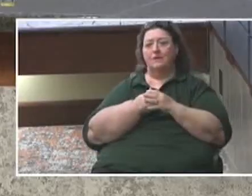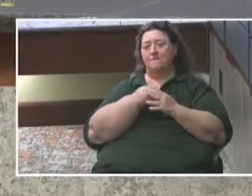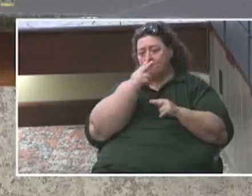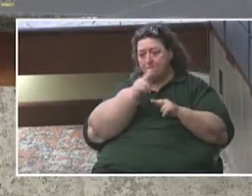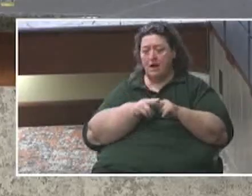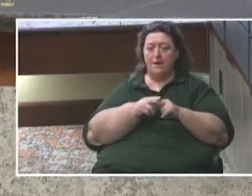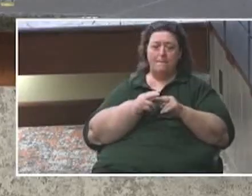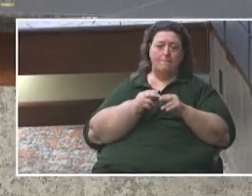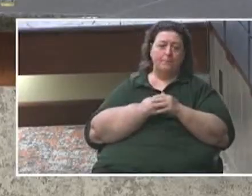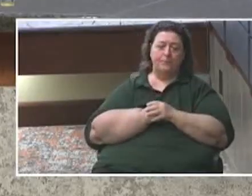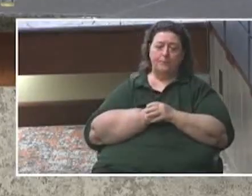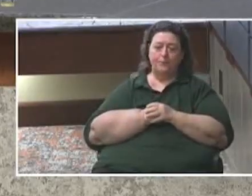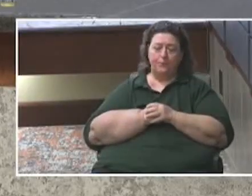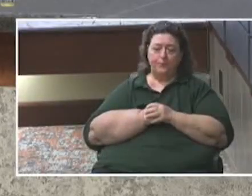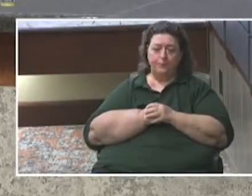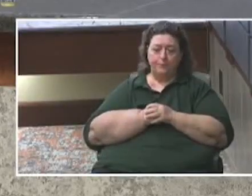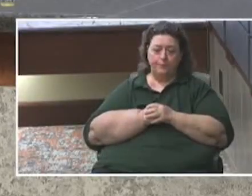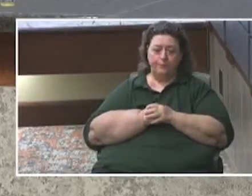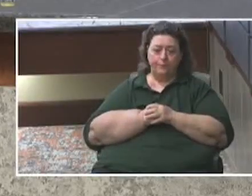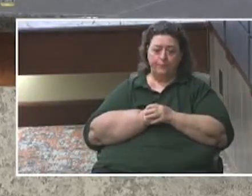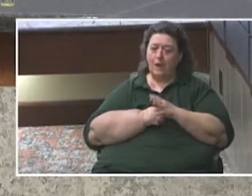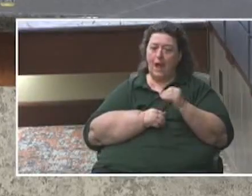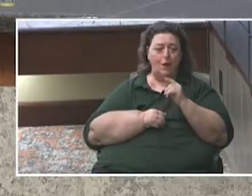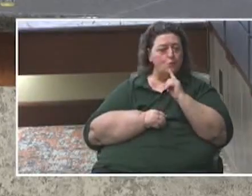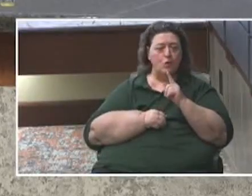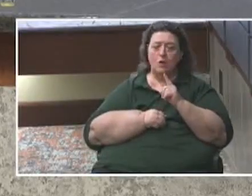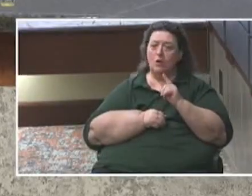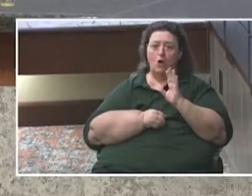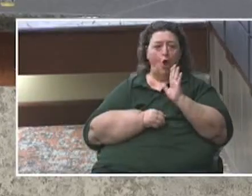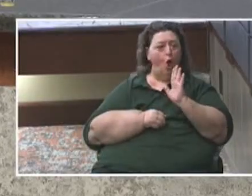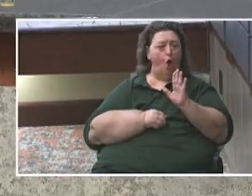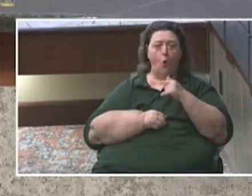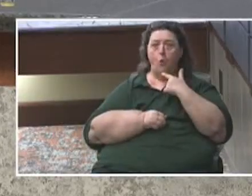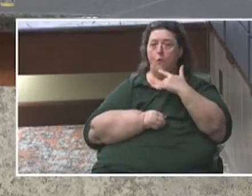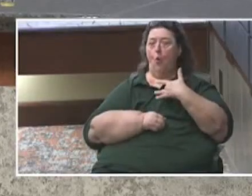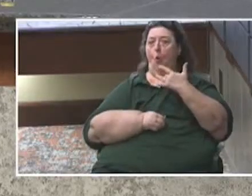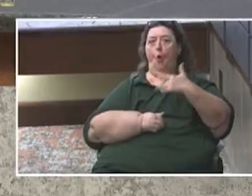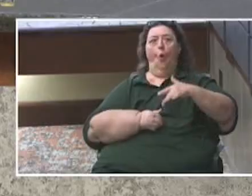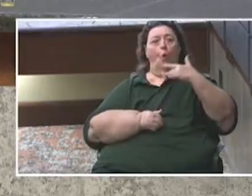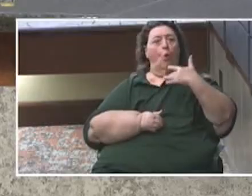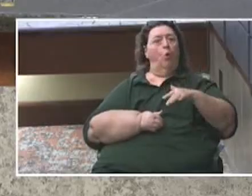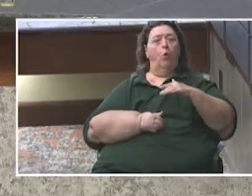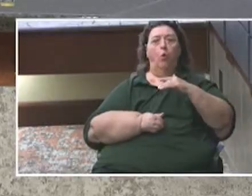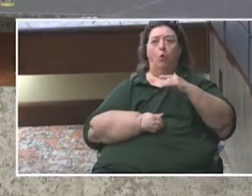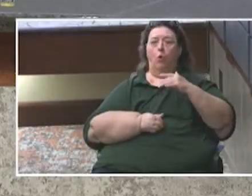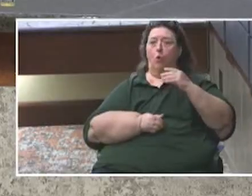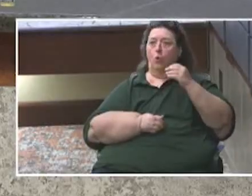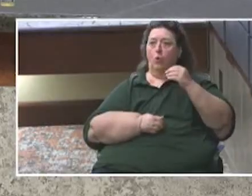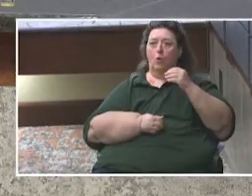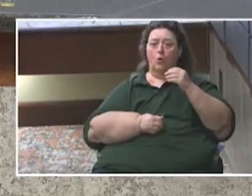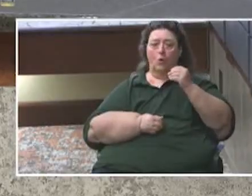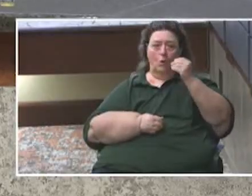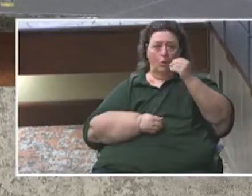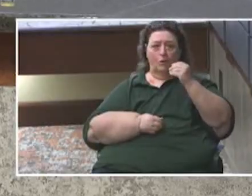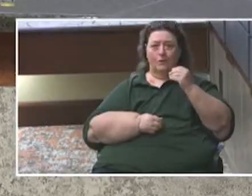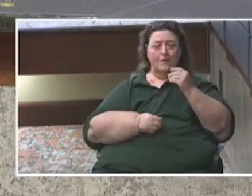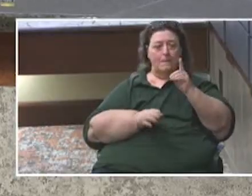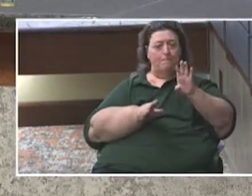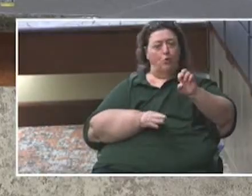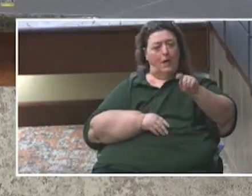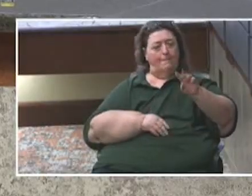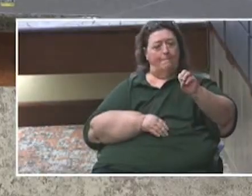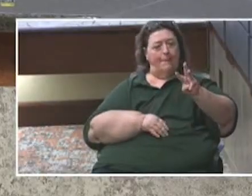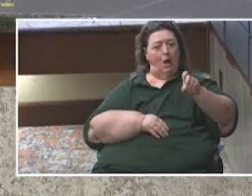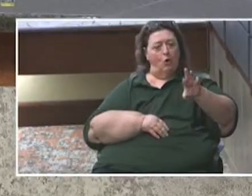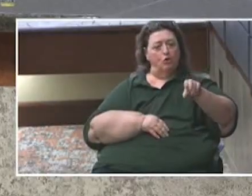space, and her mind was blown. Rep Bowers is the author of